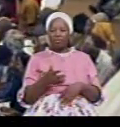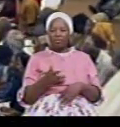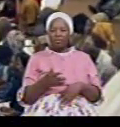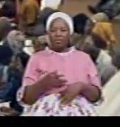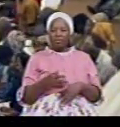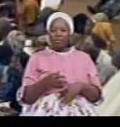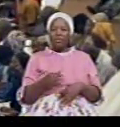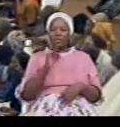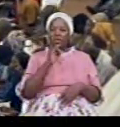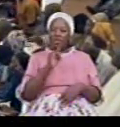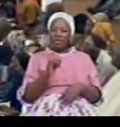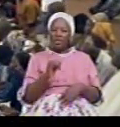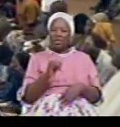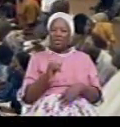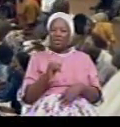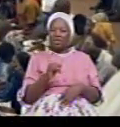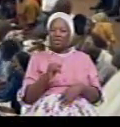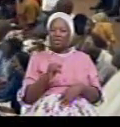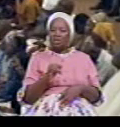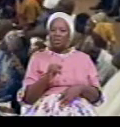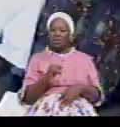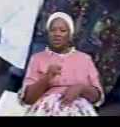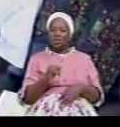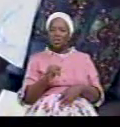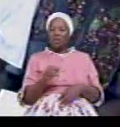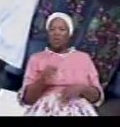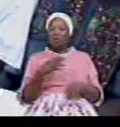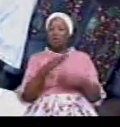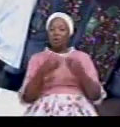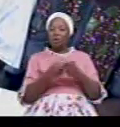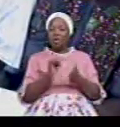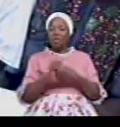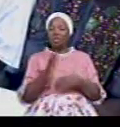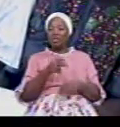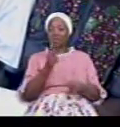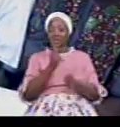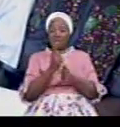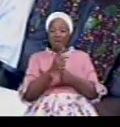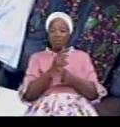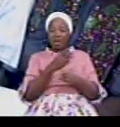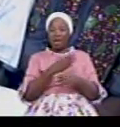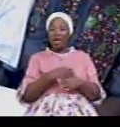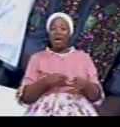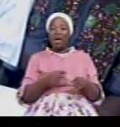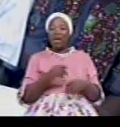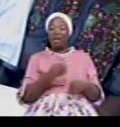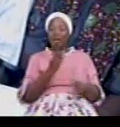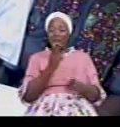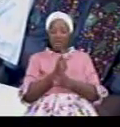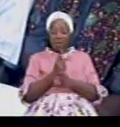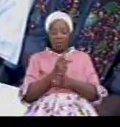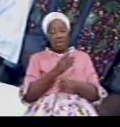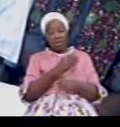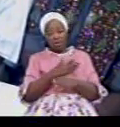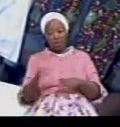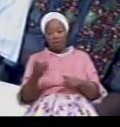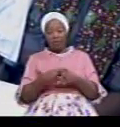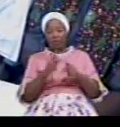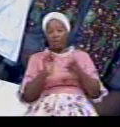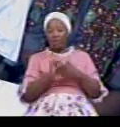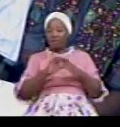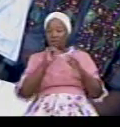do not know God. It will be revealed unto you. If ye be willing and obedient, ye